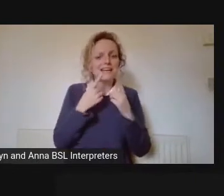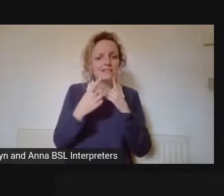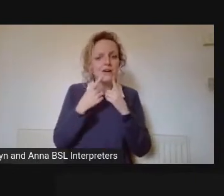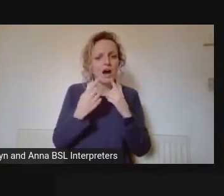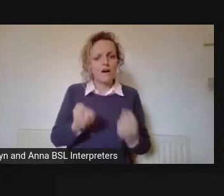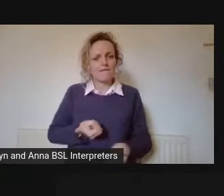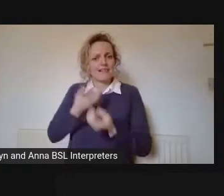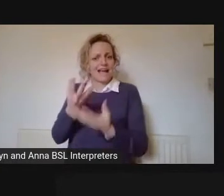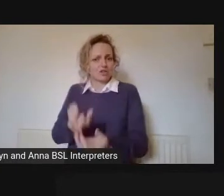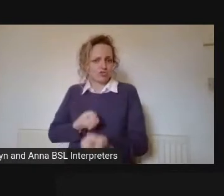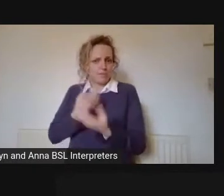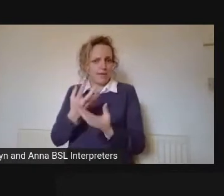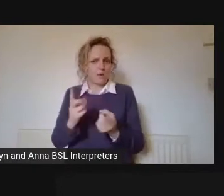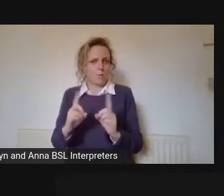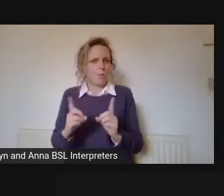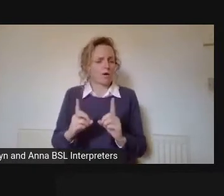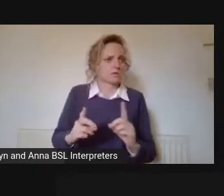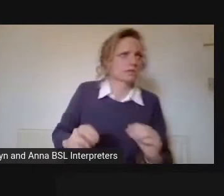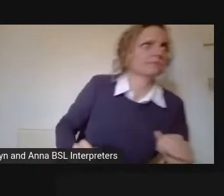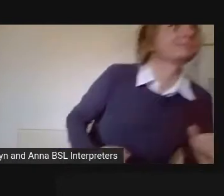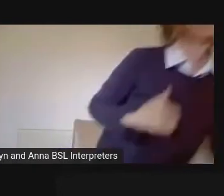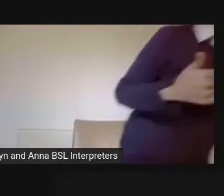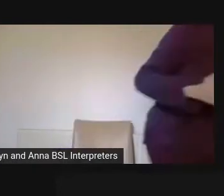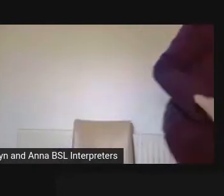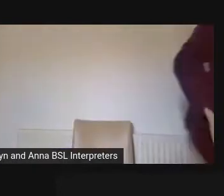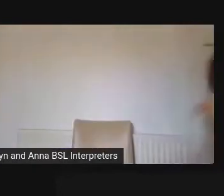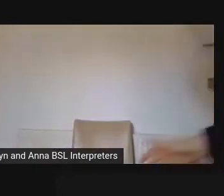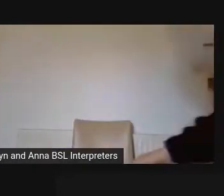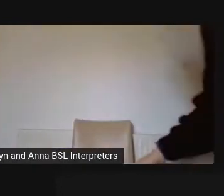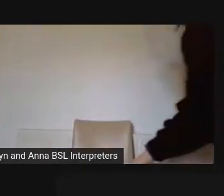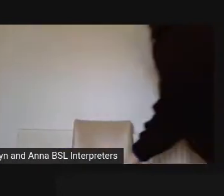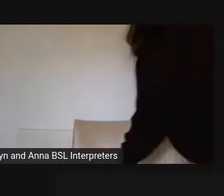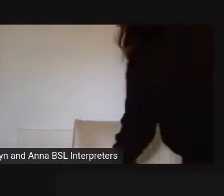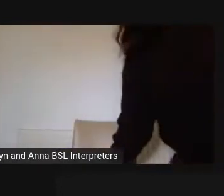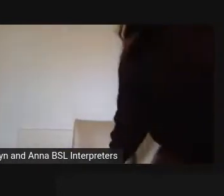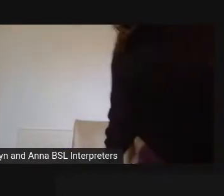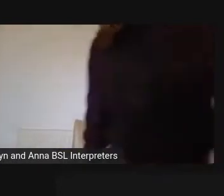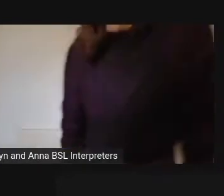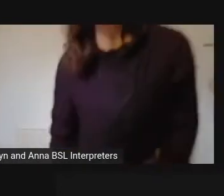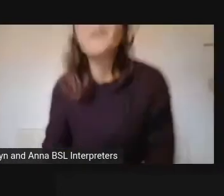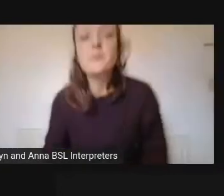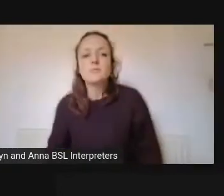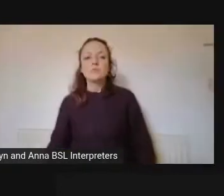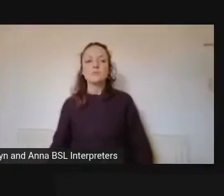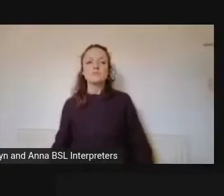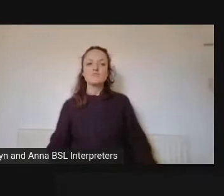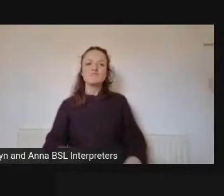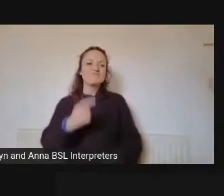manifested? Yeah. We didn't really look at that,